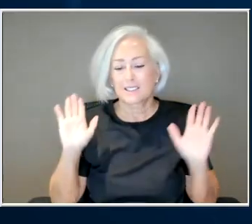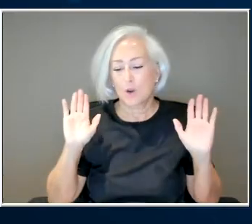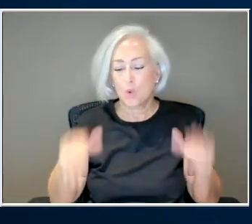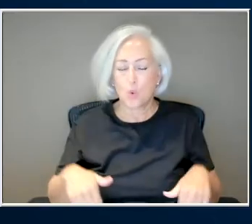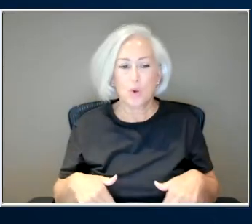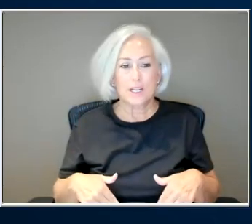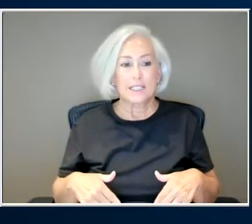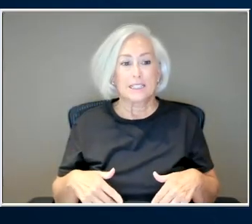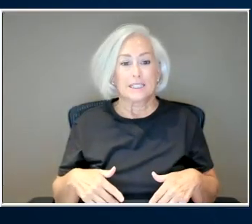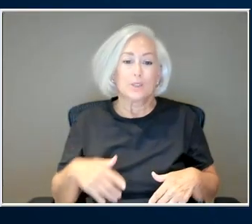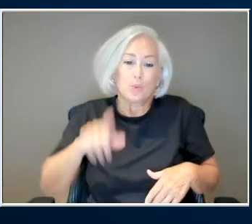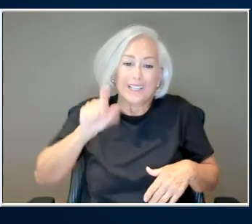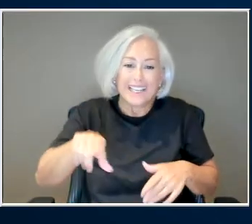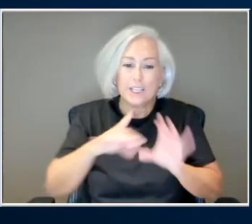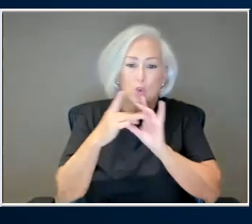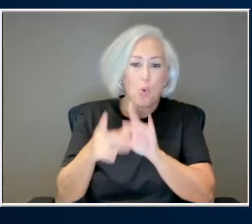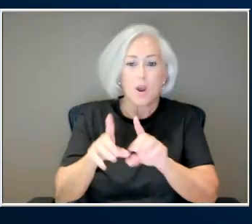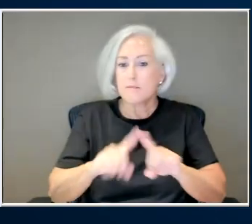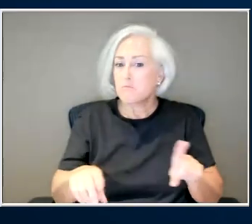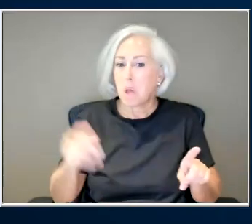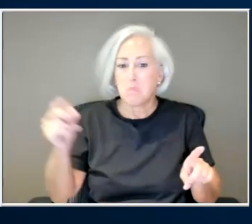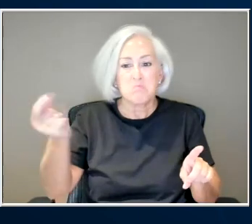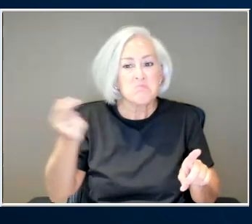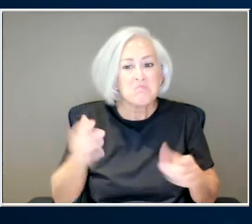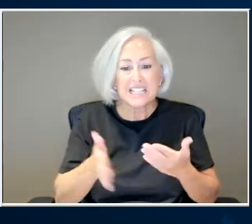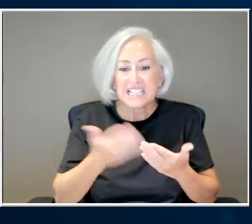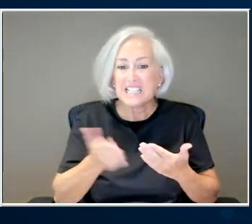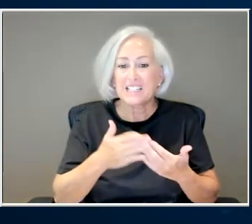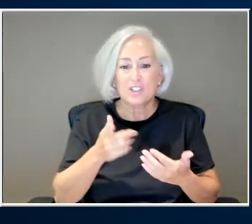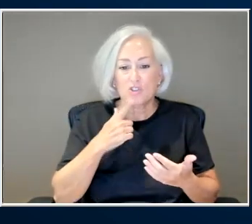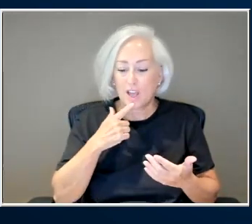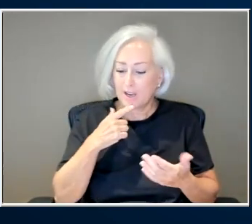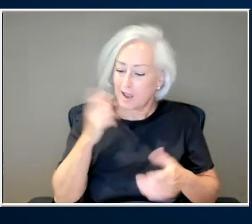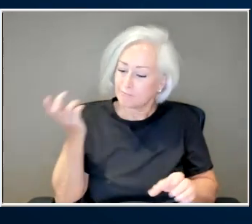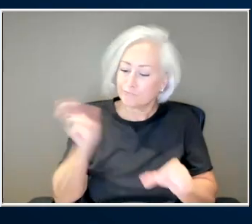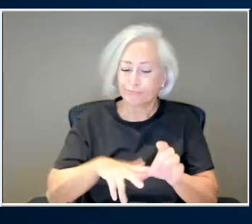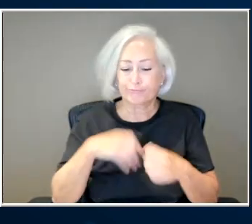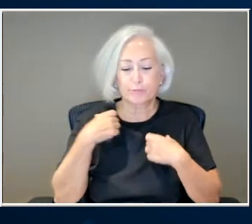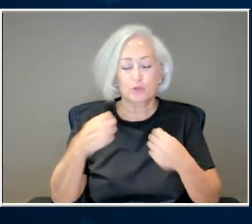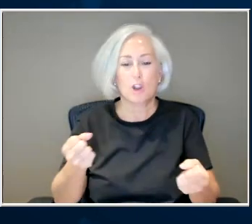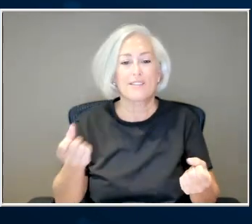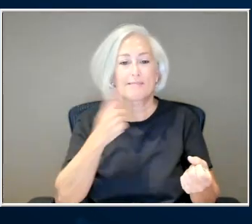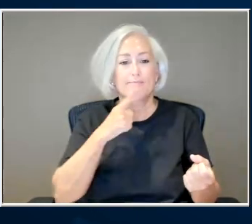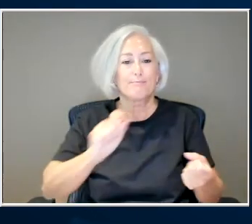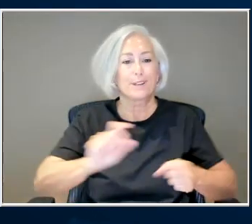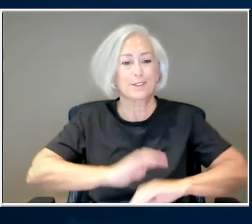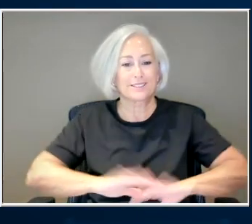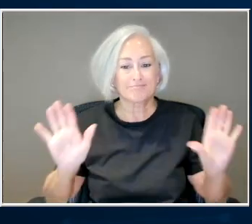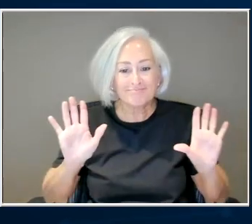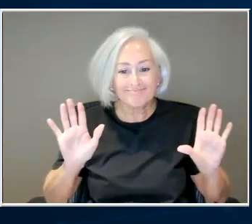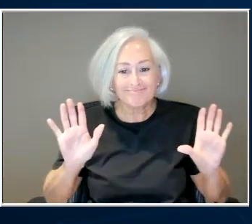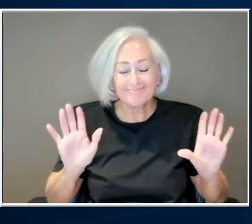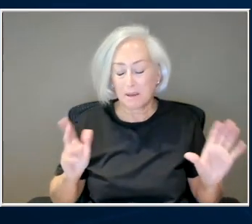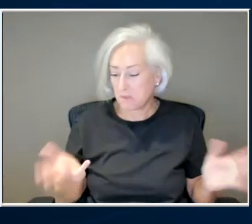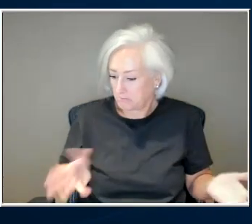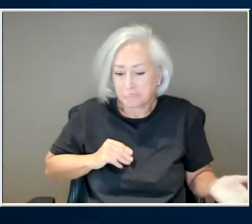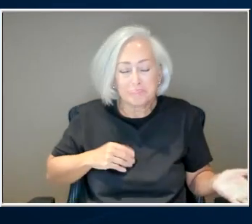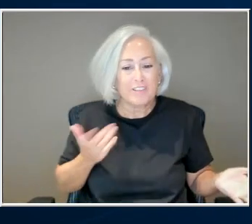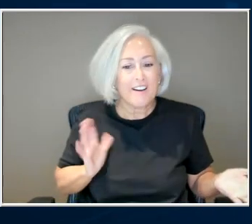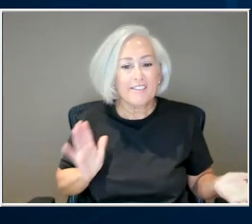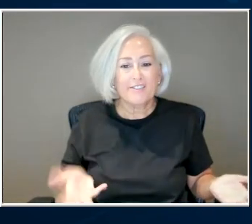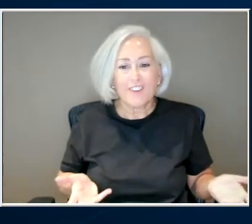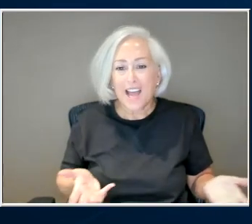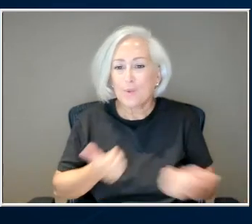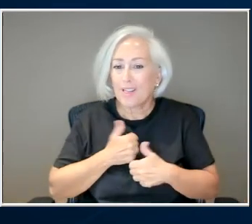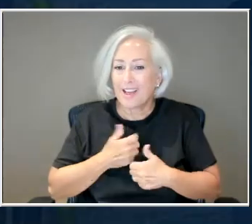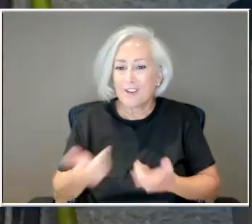of coordination, but it didn't. She said, I'm coming up, and that's the end of it, and I was okay. Well, we'd love to have you